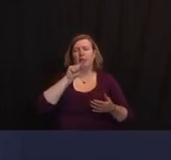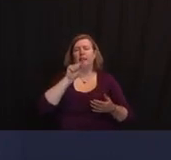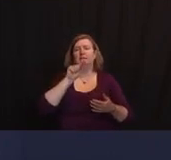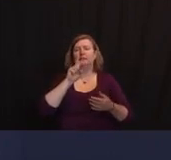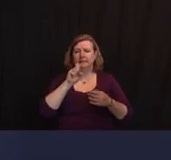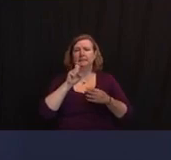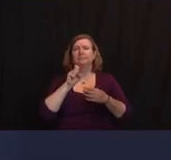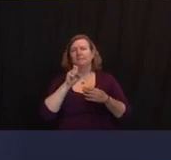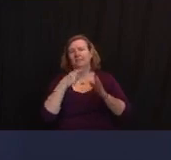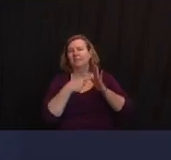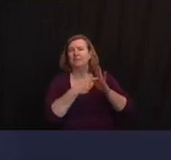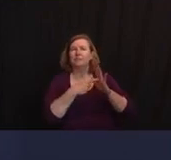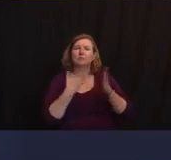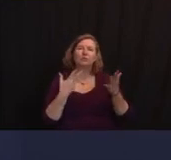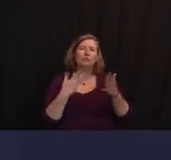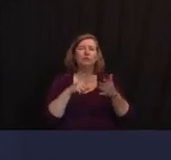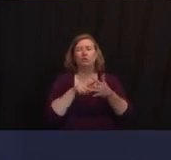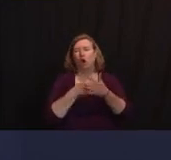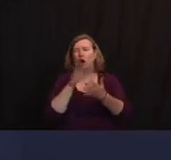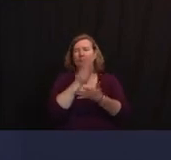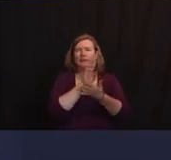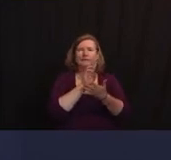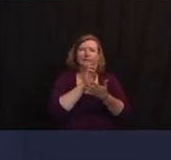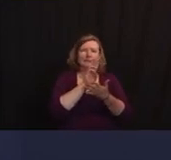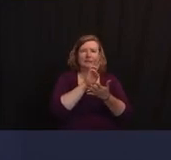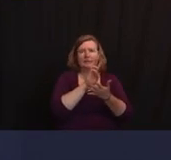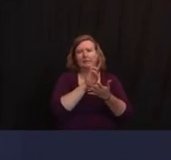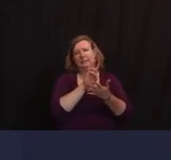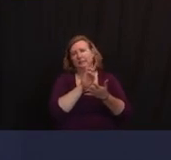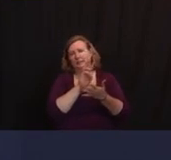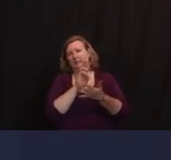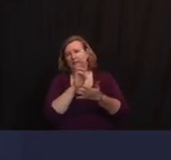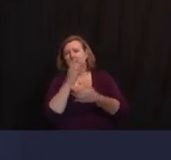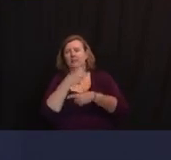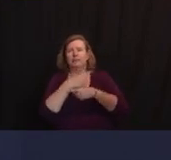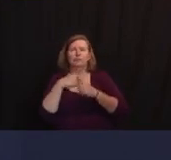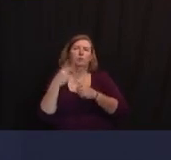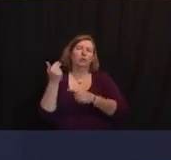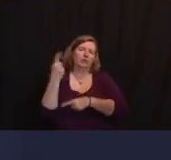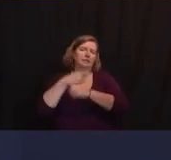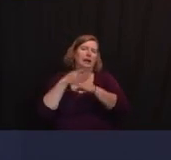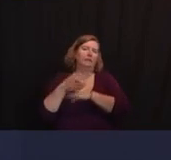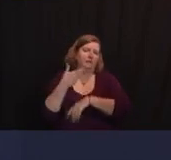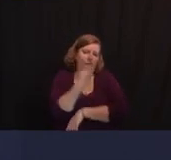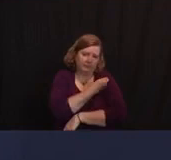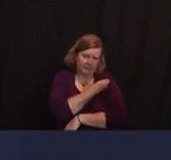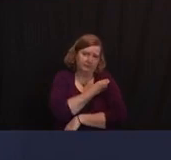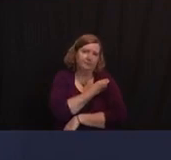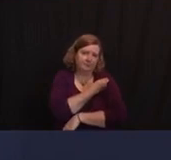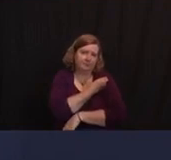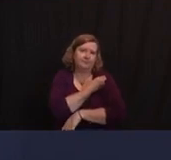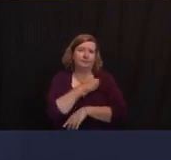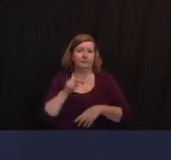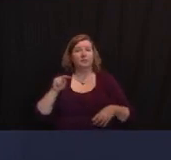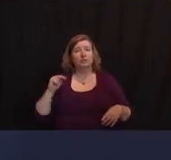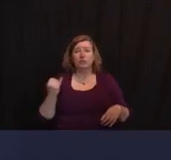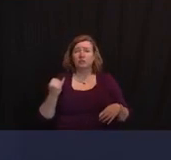developed 6 to 13 days after vaccination. In New Jersey,